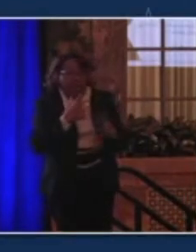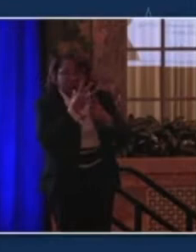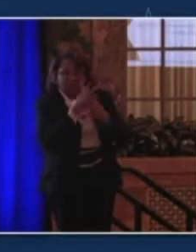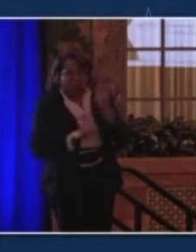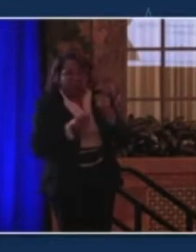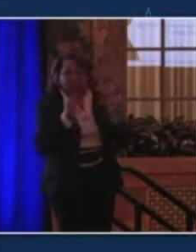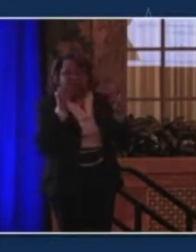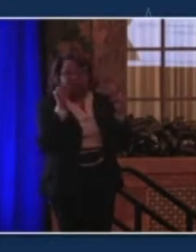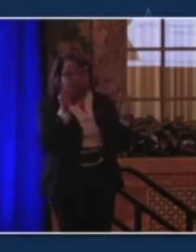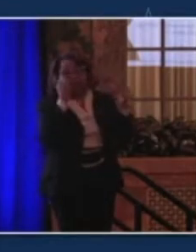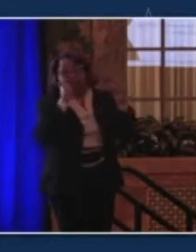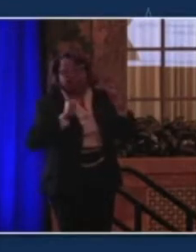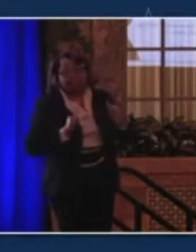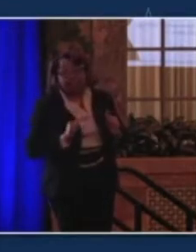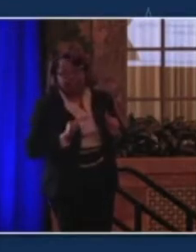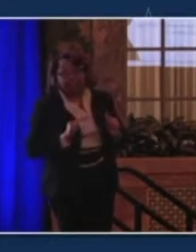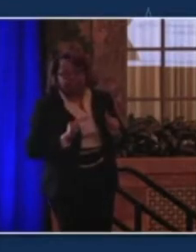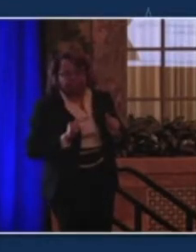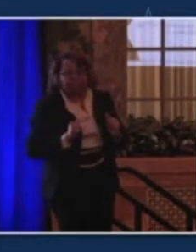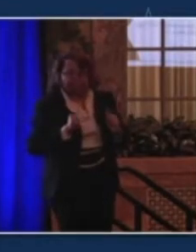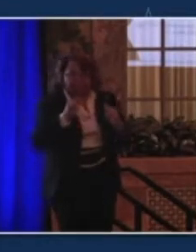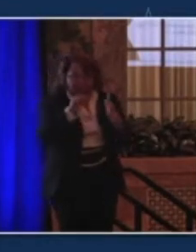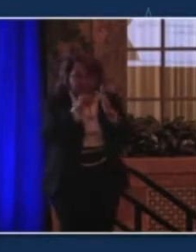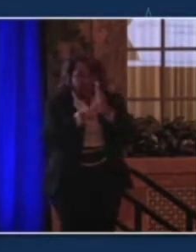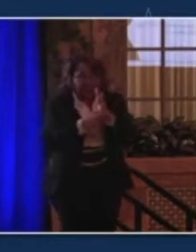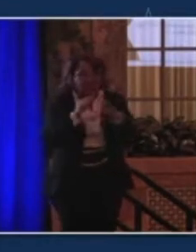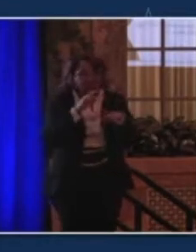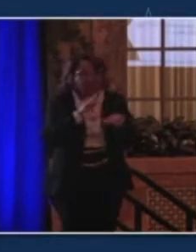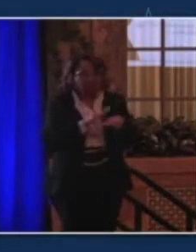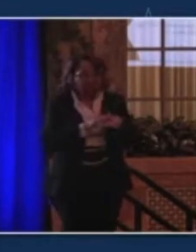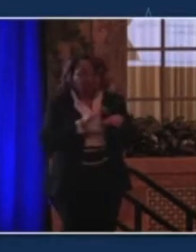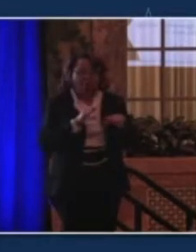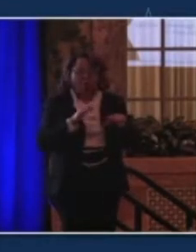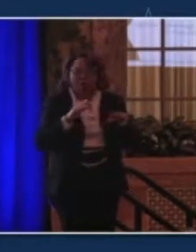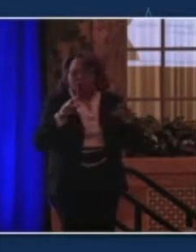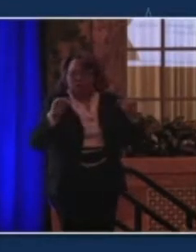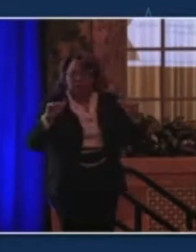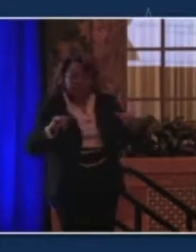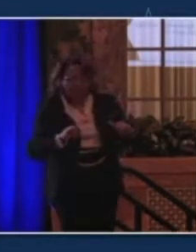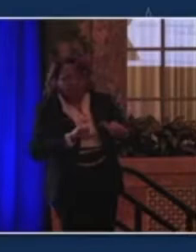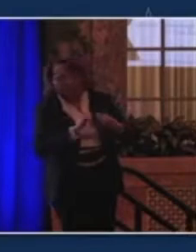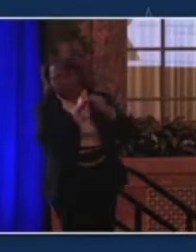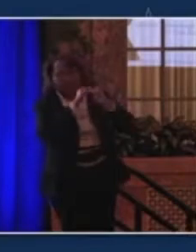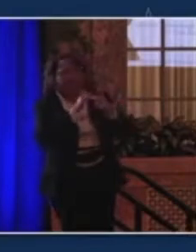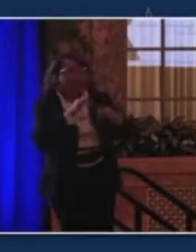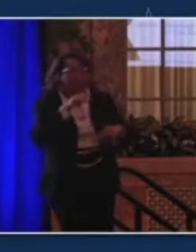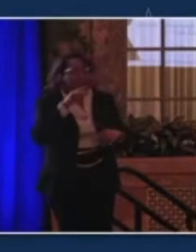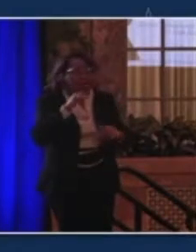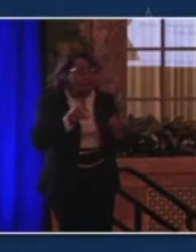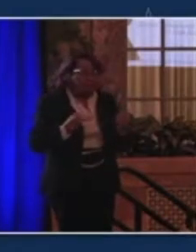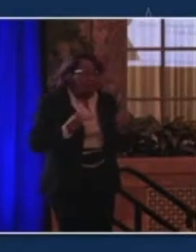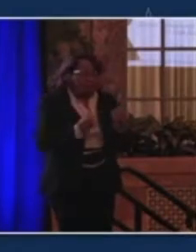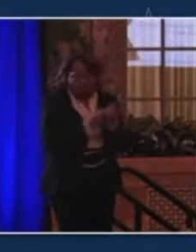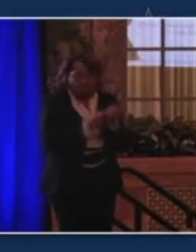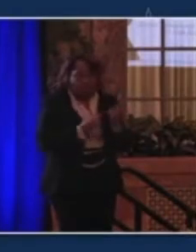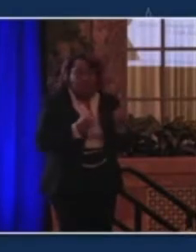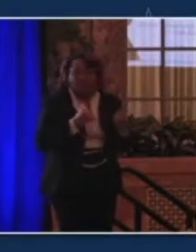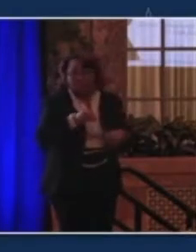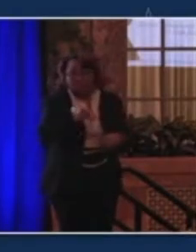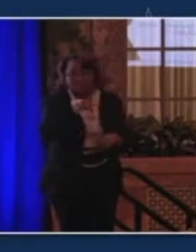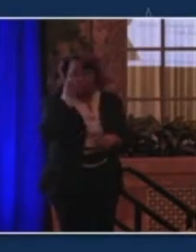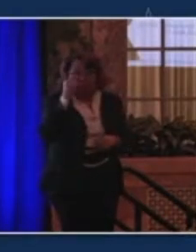of an eye. And his emphasis on empowering black and brown neighborhoods felt like it was